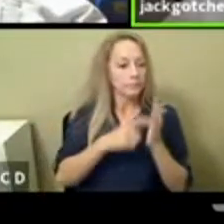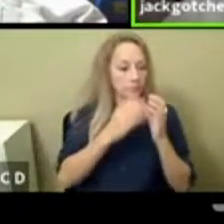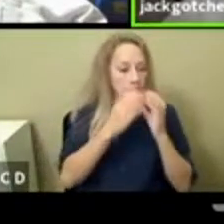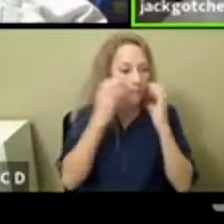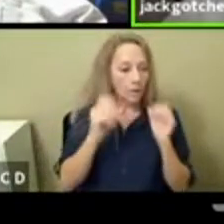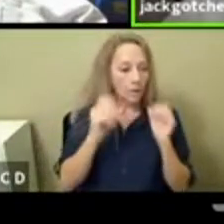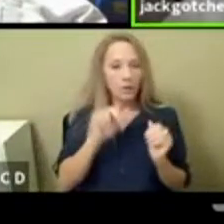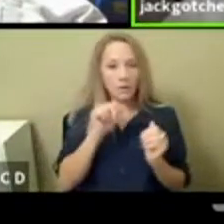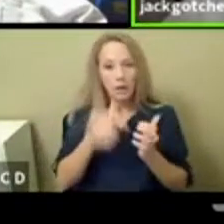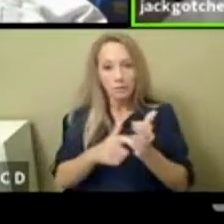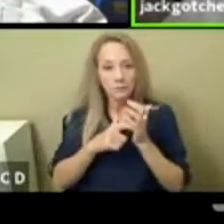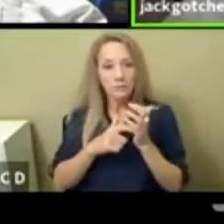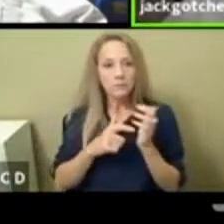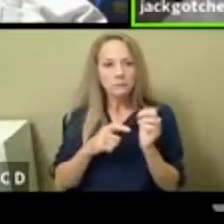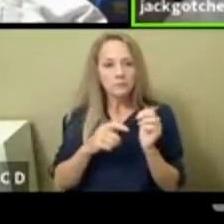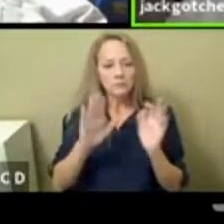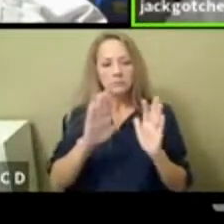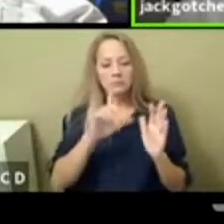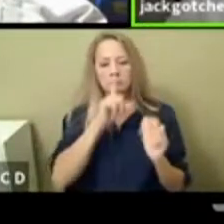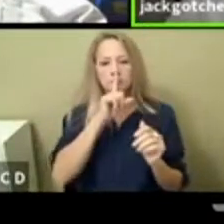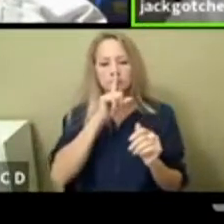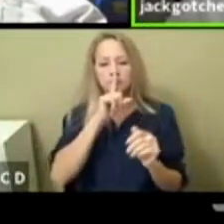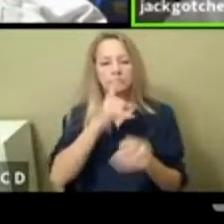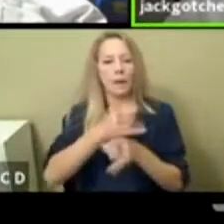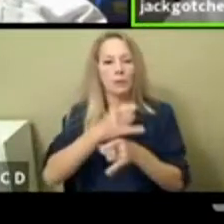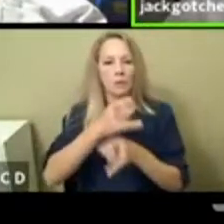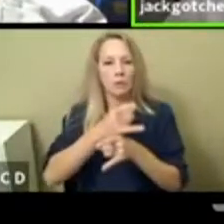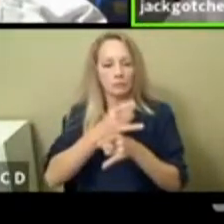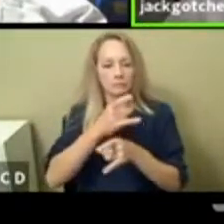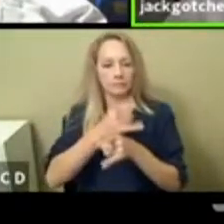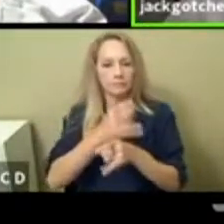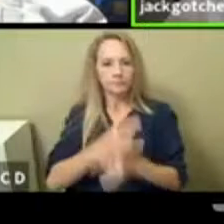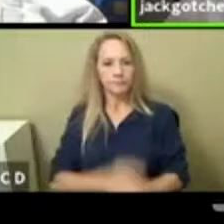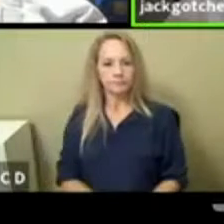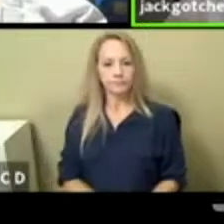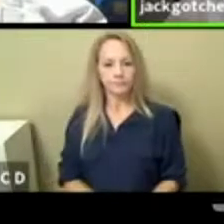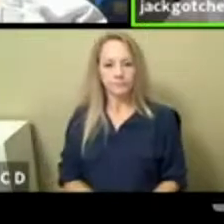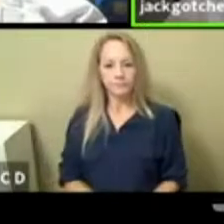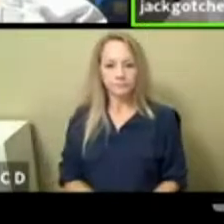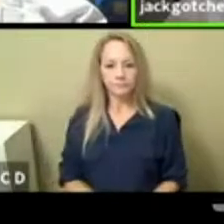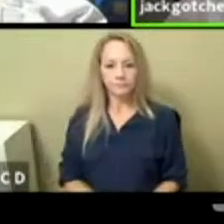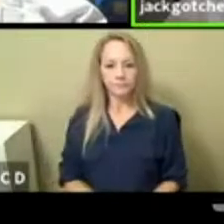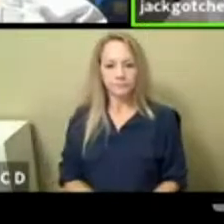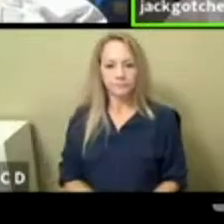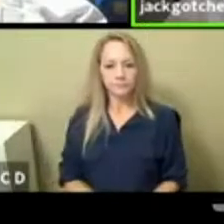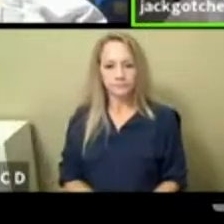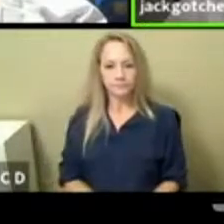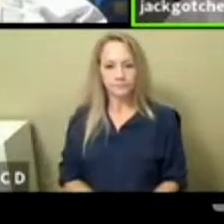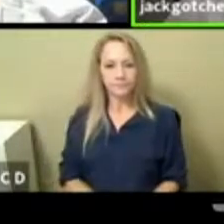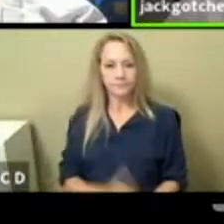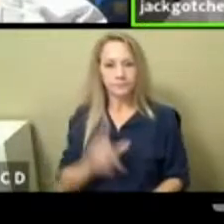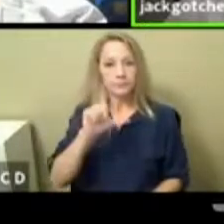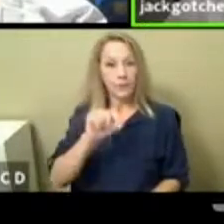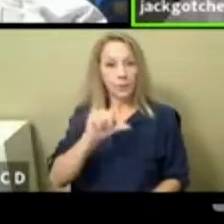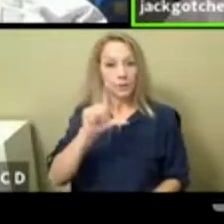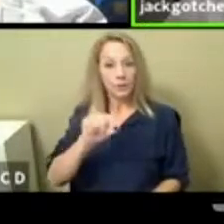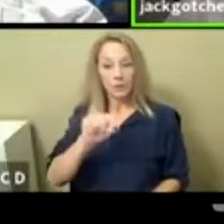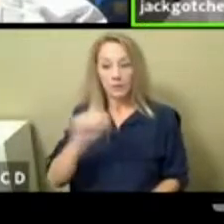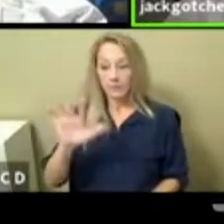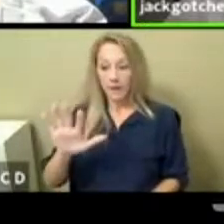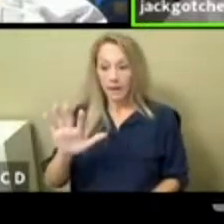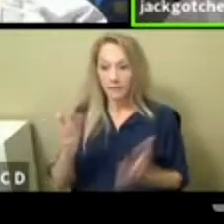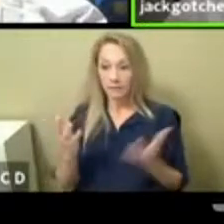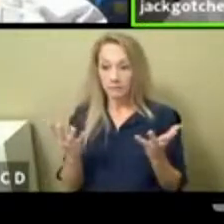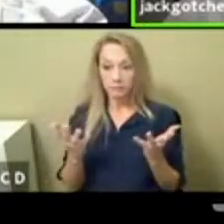Questions? Any other discussion on 2020-5? If not, we'll have a review and discussion now